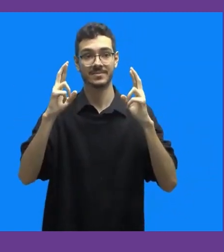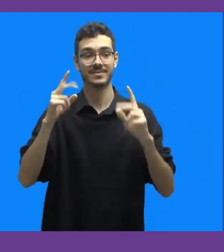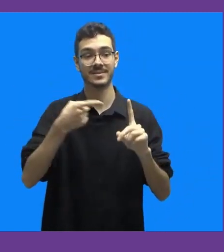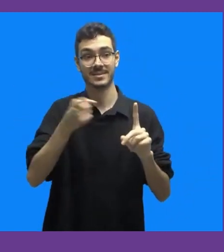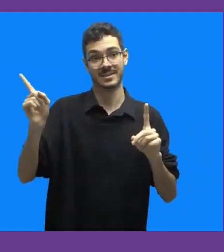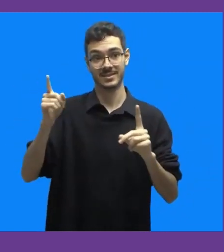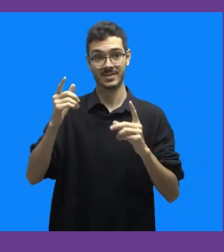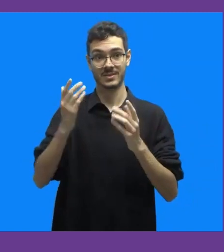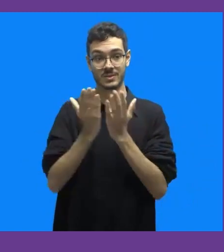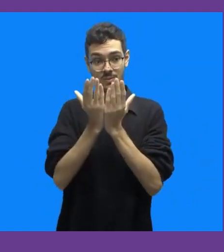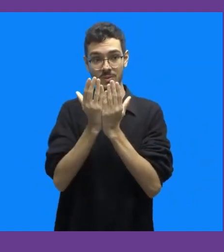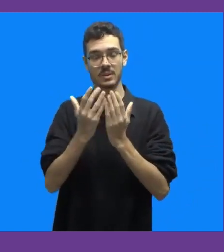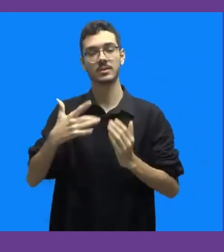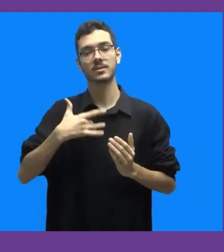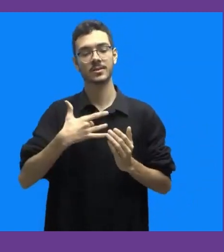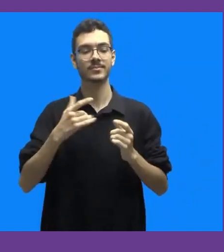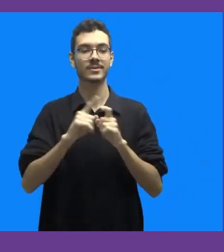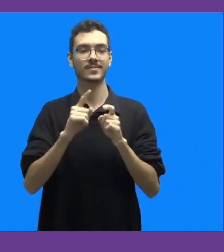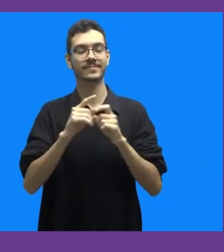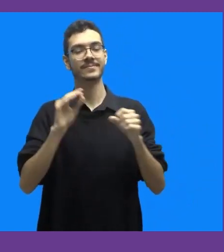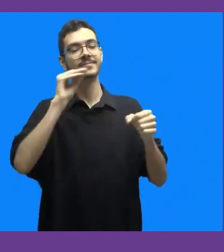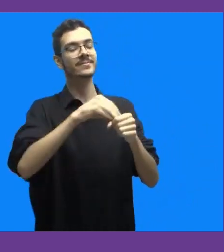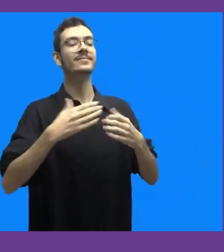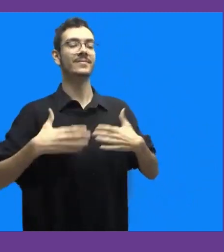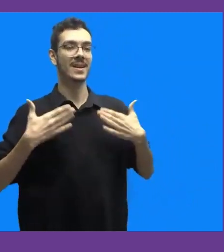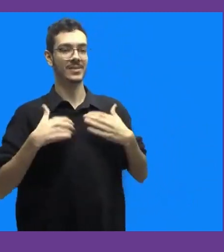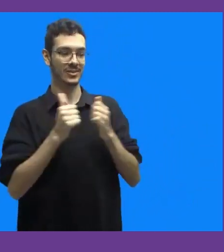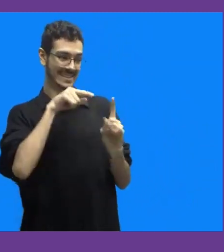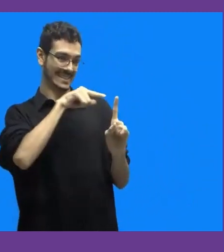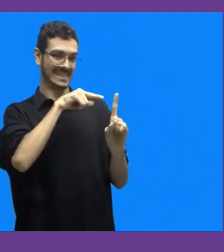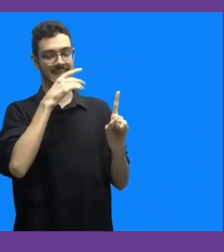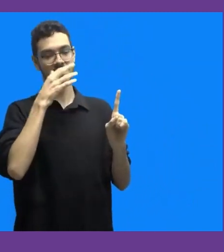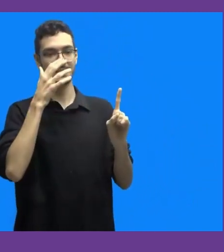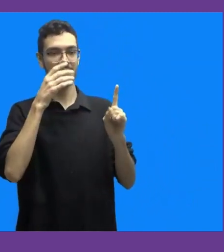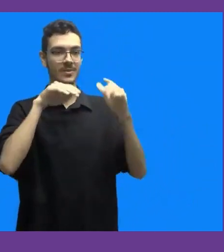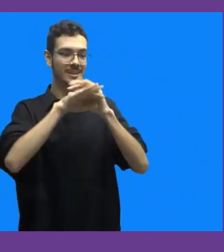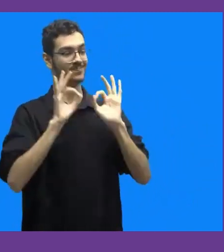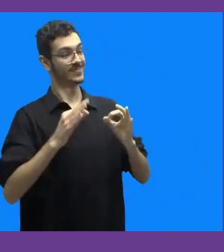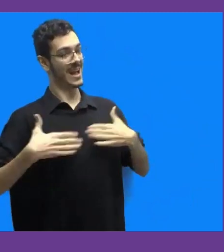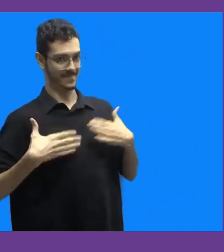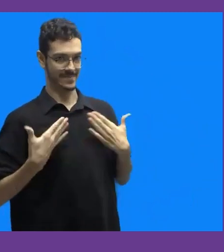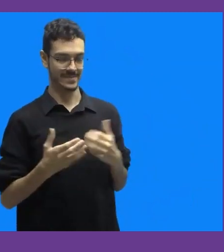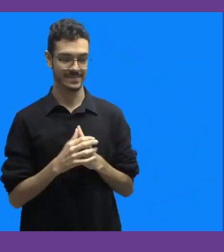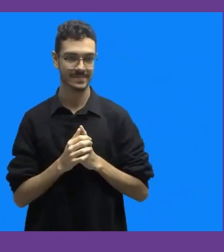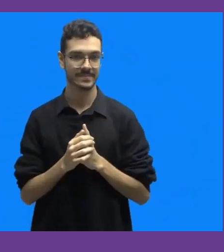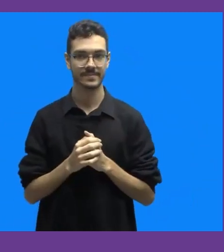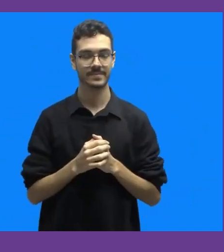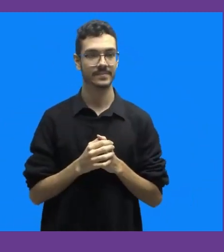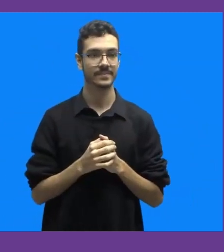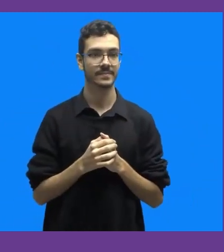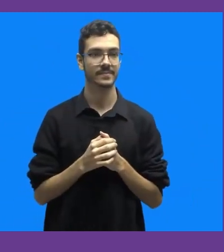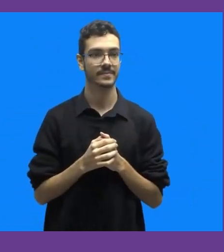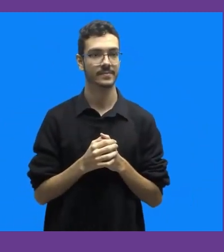that they realise that they do have a part to play in this, but also around staff training. So we would have offered disability awareness